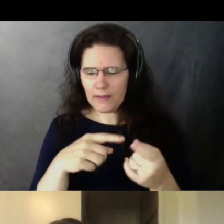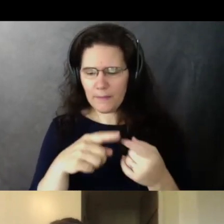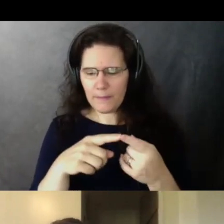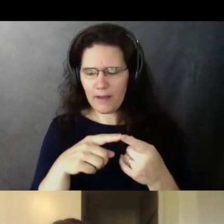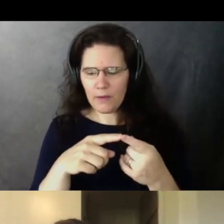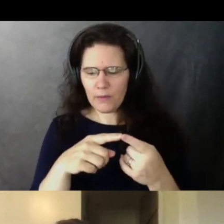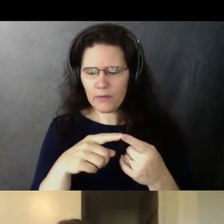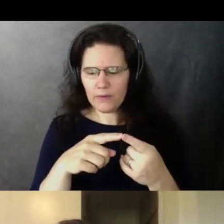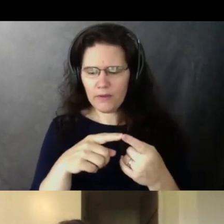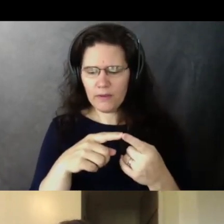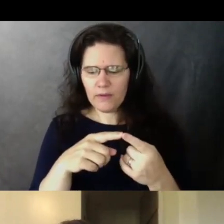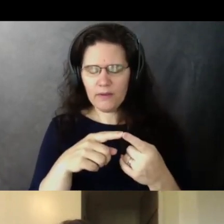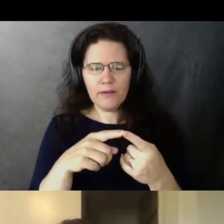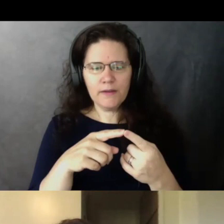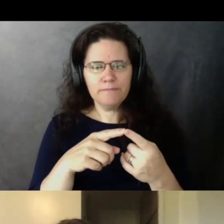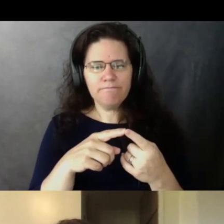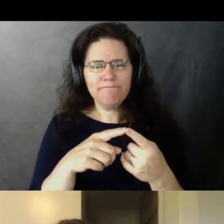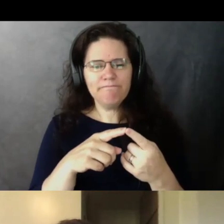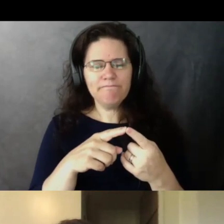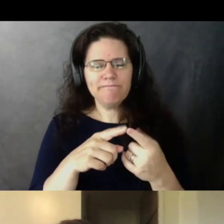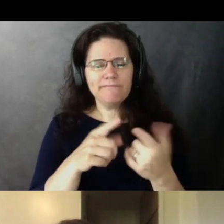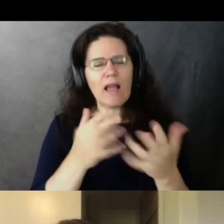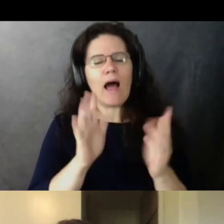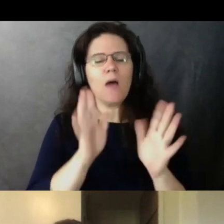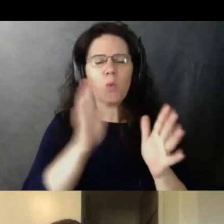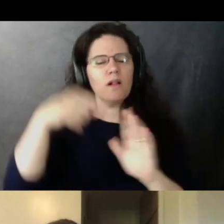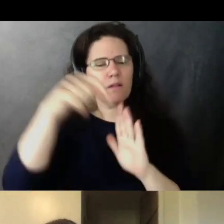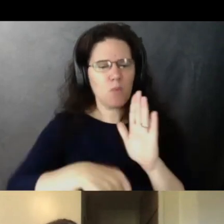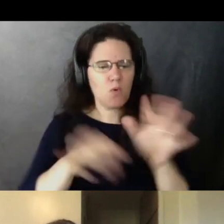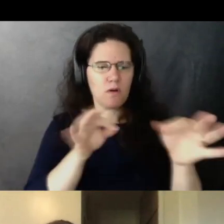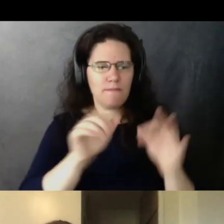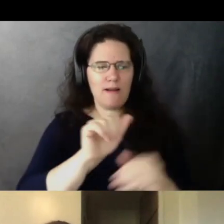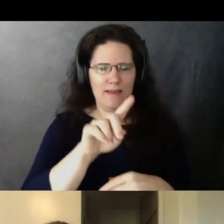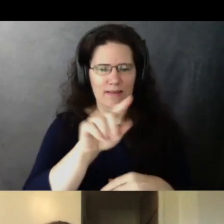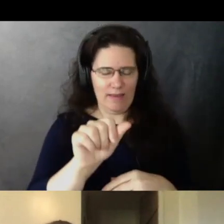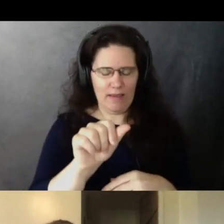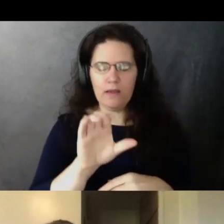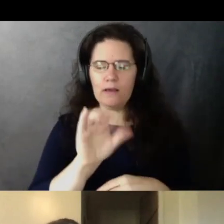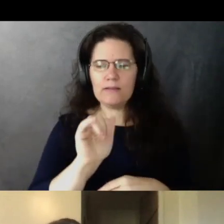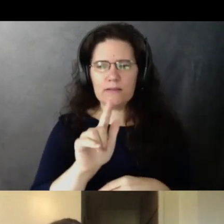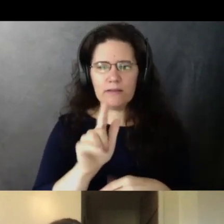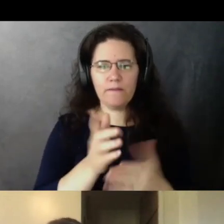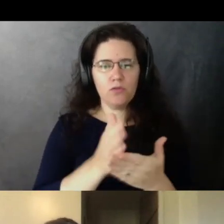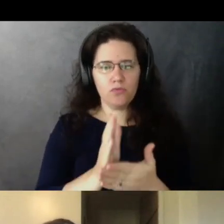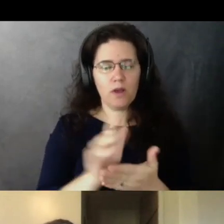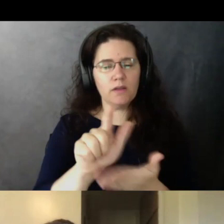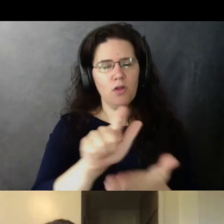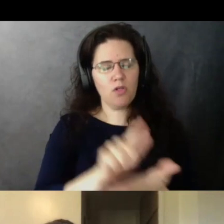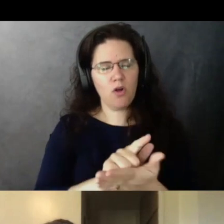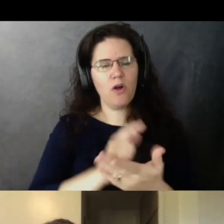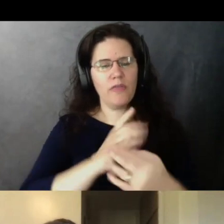a little more information and detail. So it's a civil rights law that prohibits discrimination